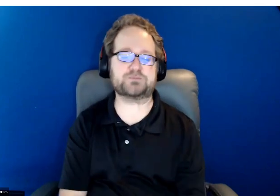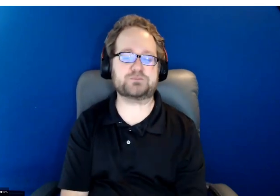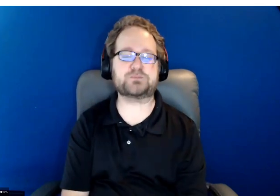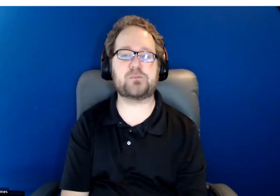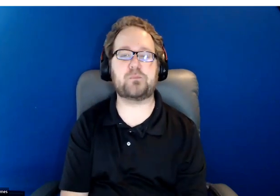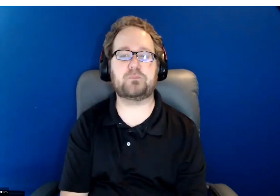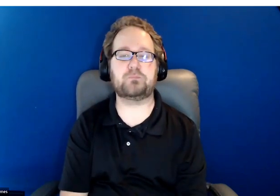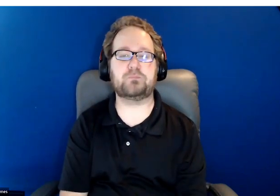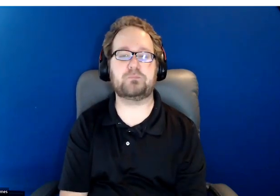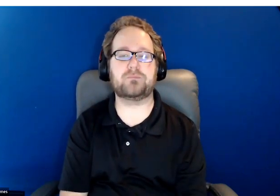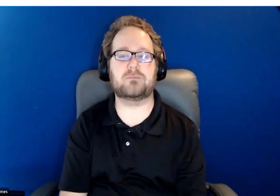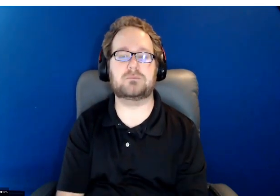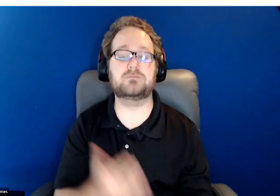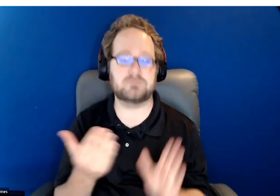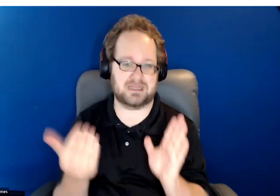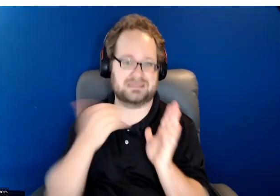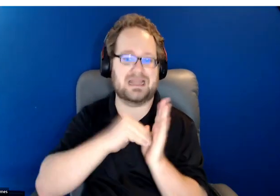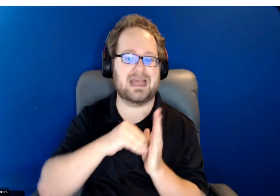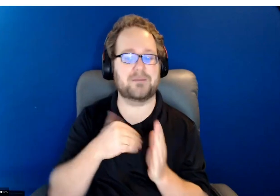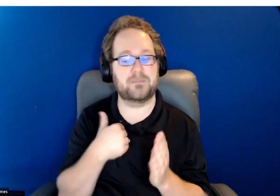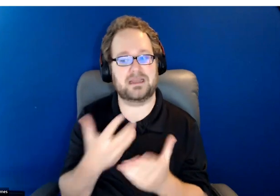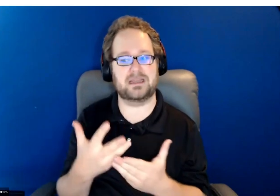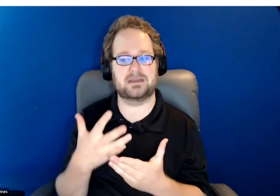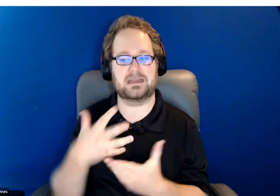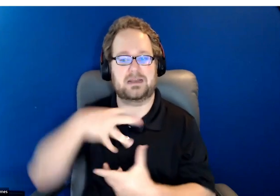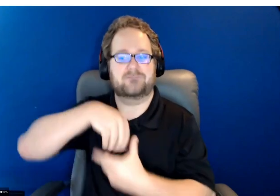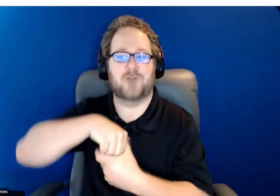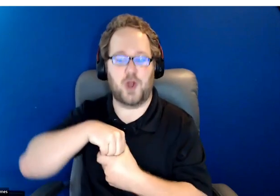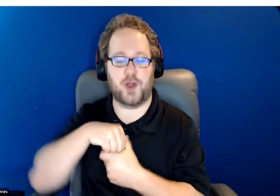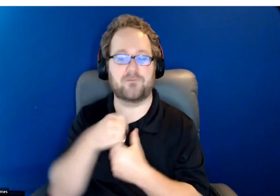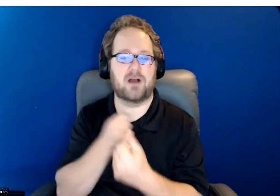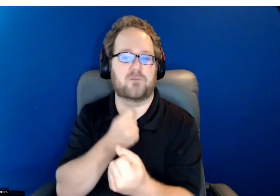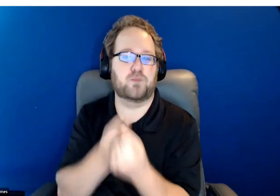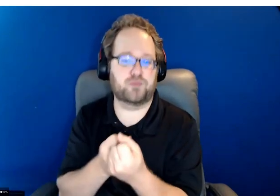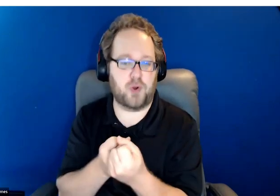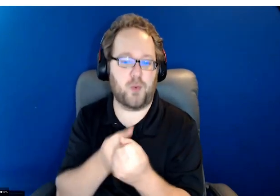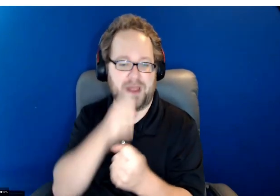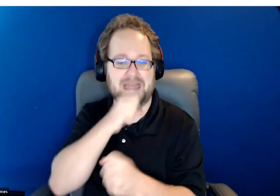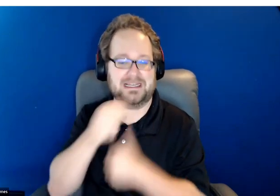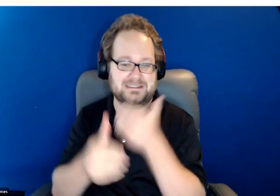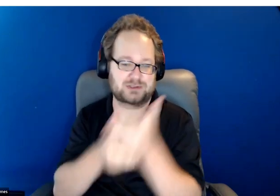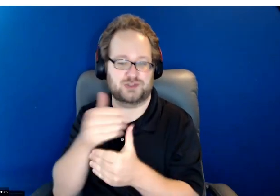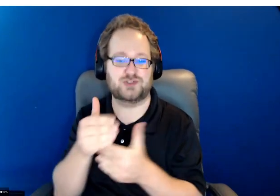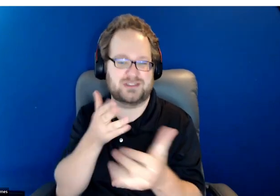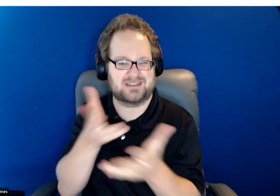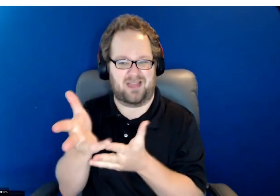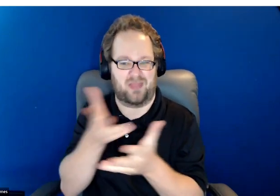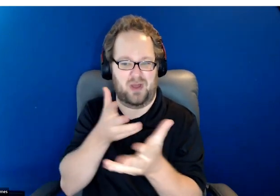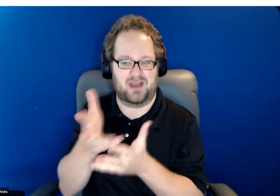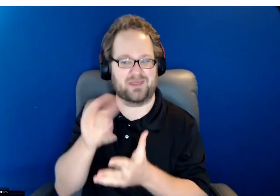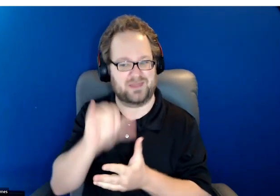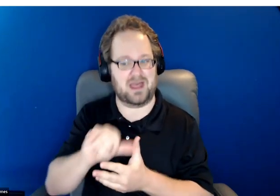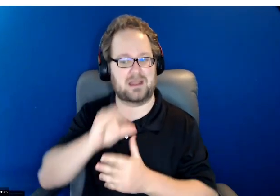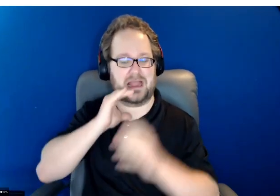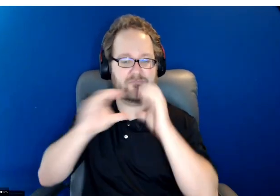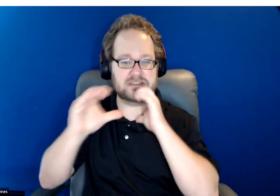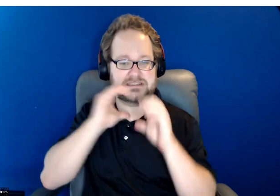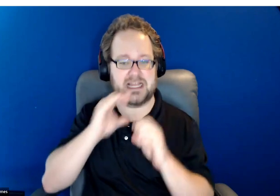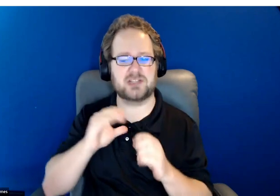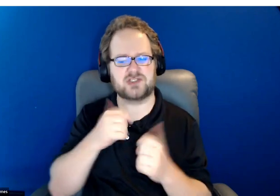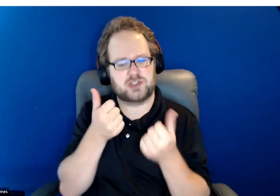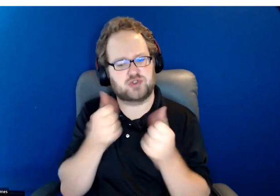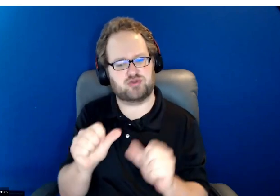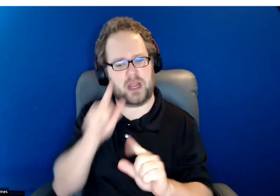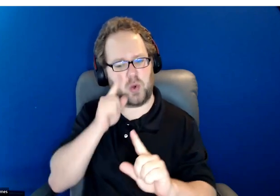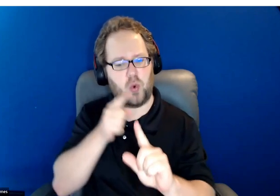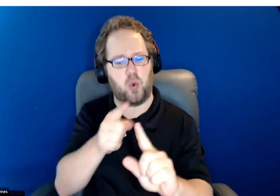Again, be part of the pro-aging dialogue. The strategic framework seeks to break the patterns of ageism and